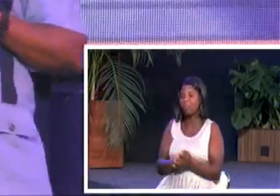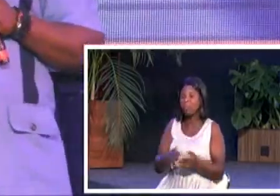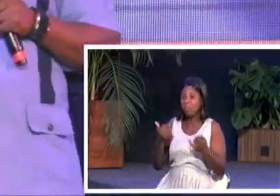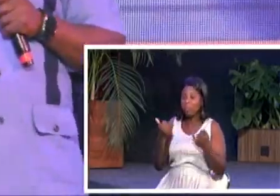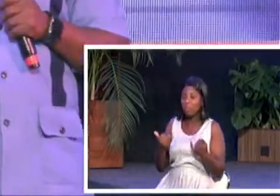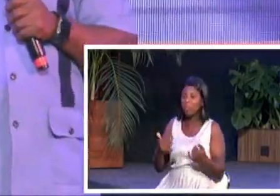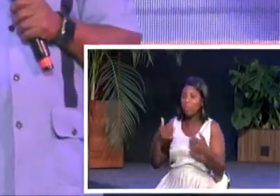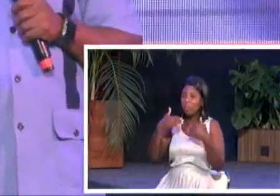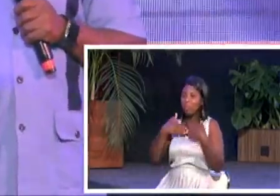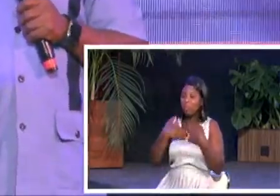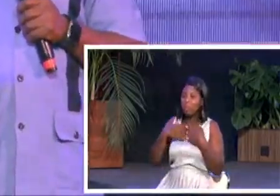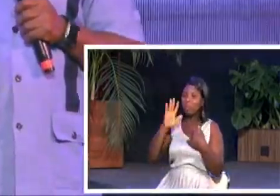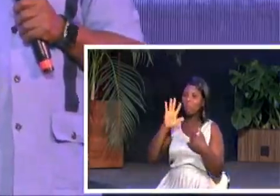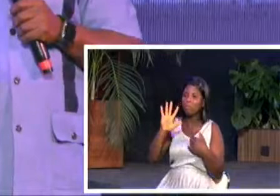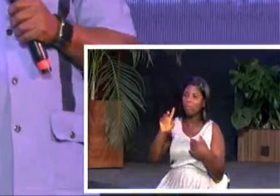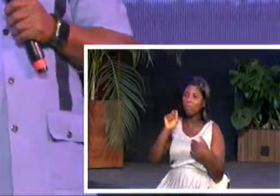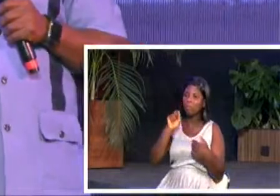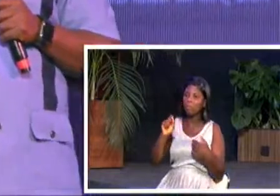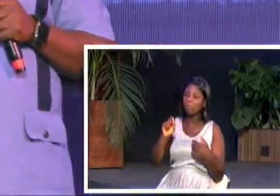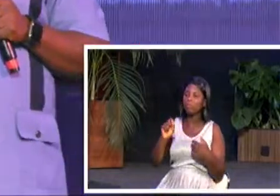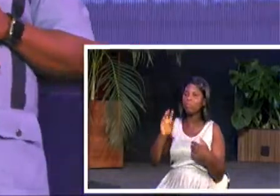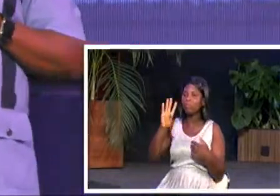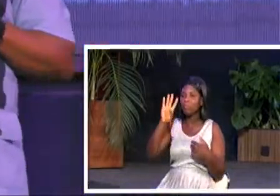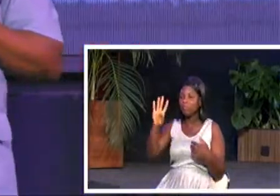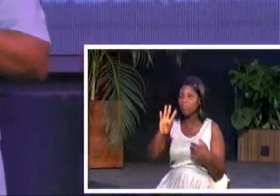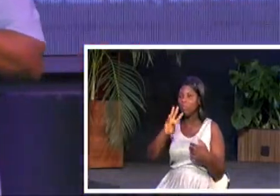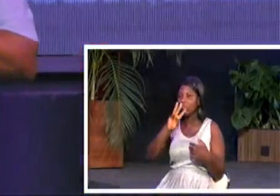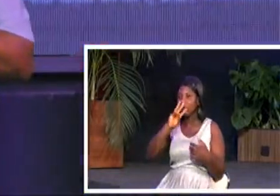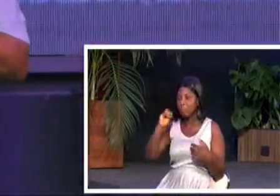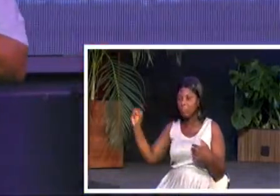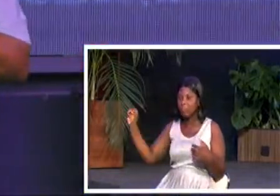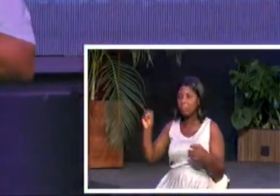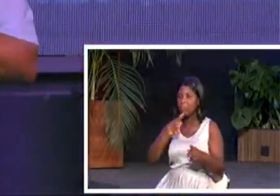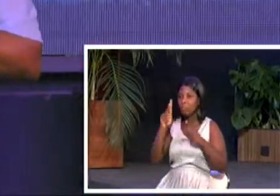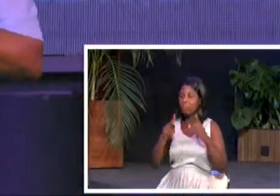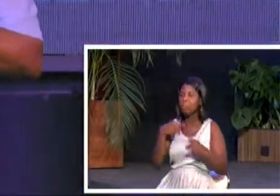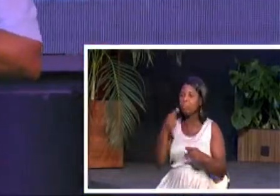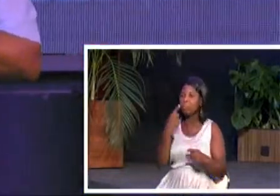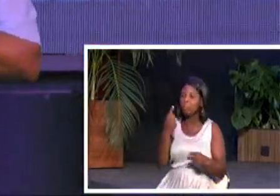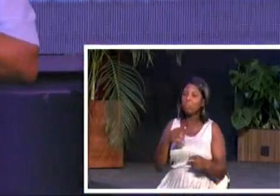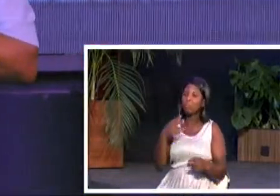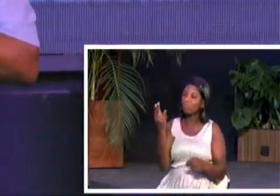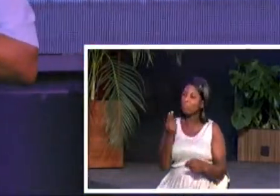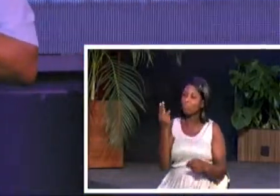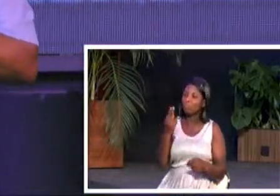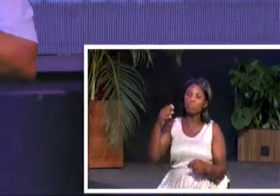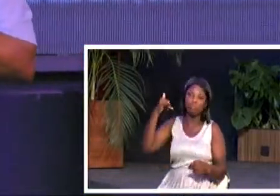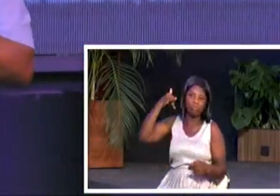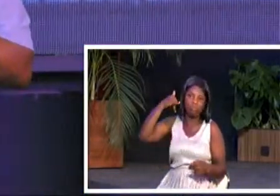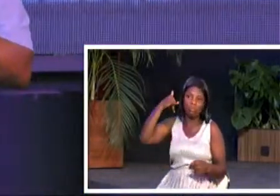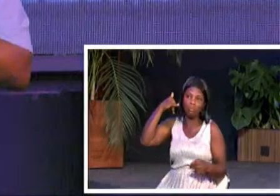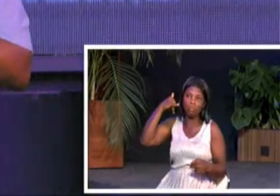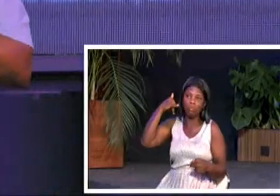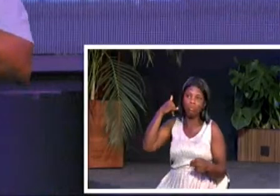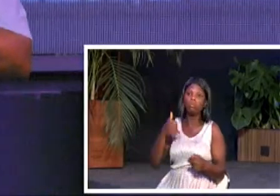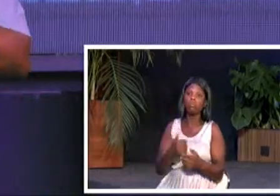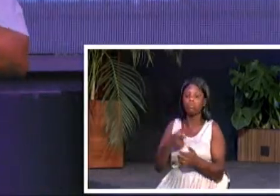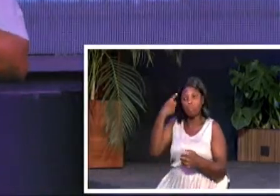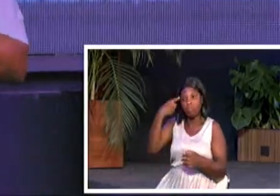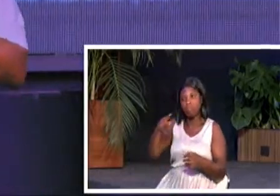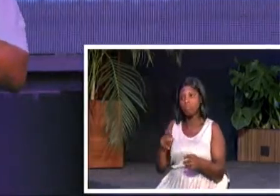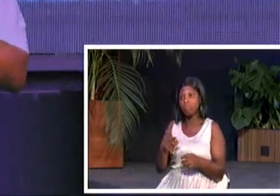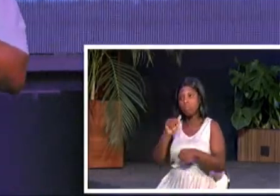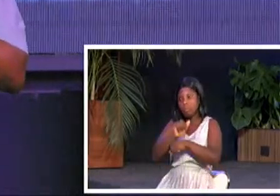who use mobile phones globally, right? So that's a huge number if you're thinking digital. So if you want to have a